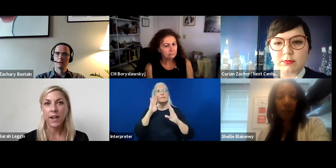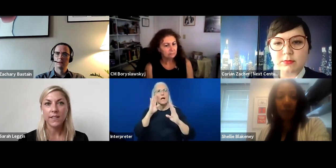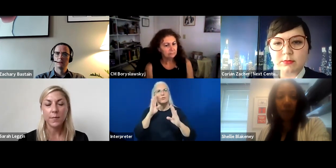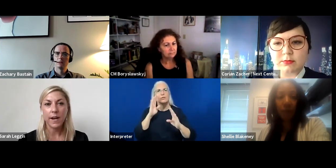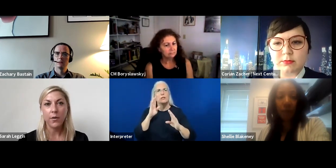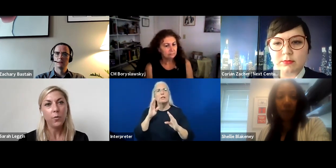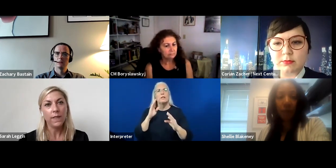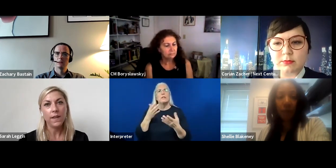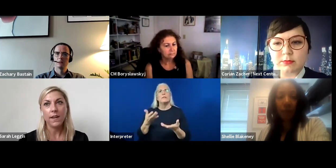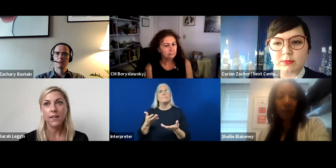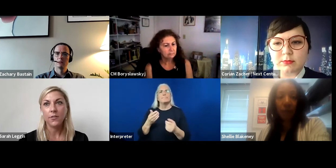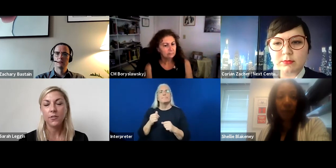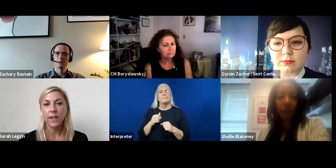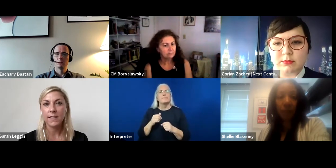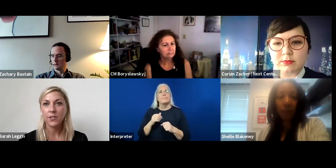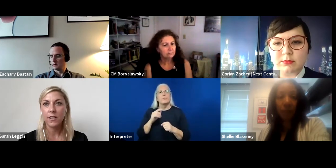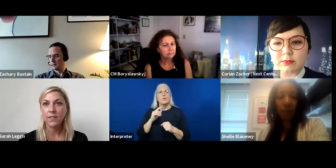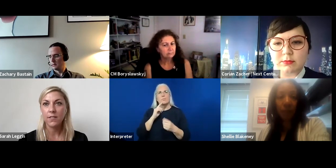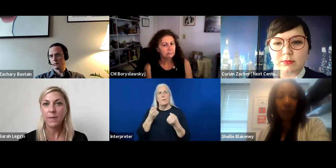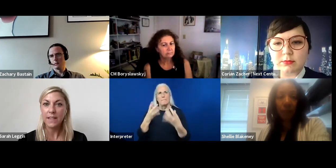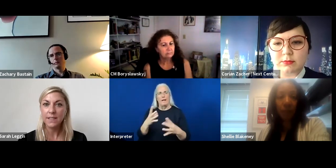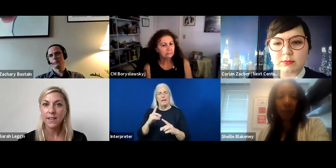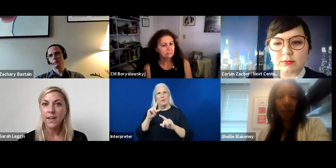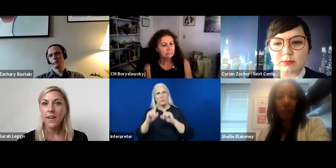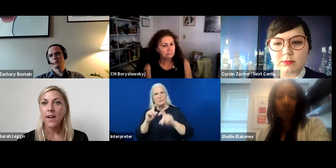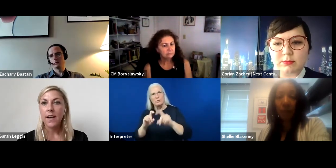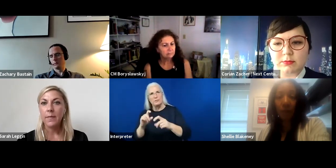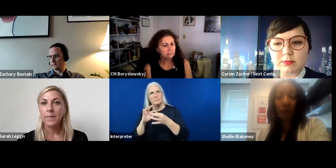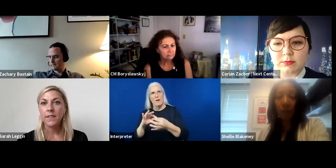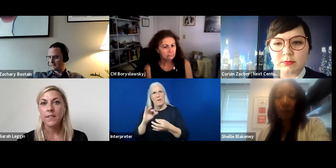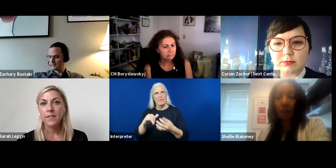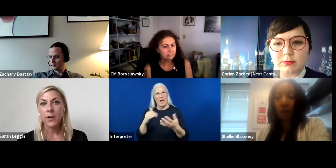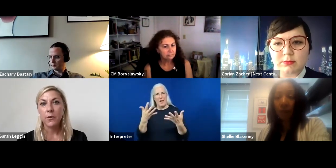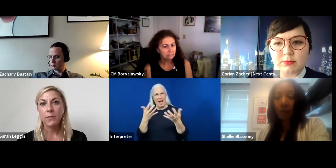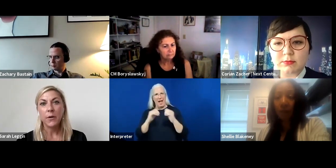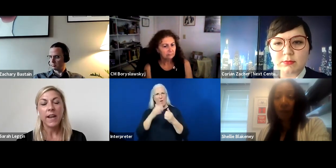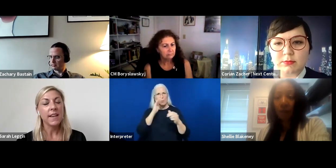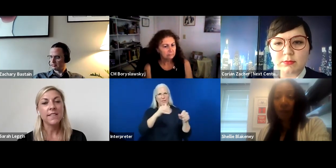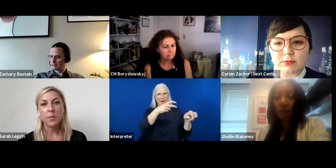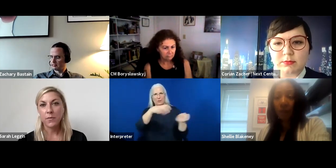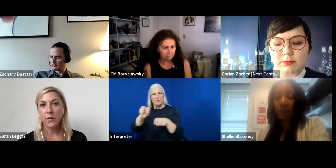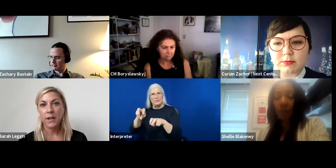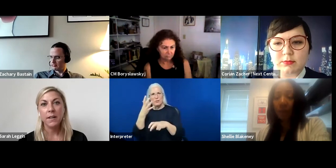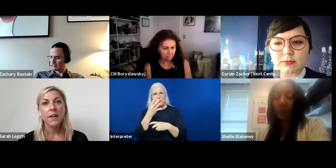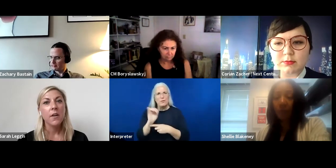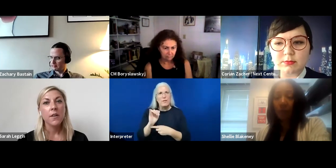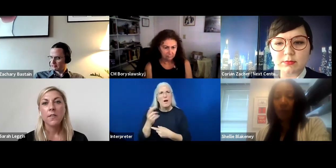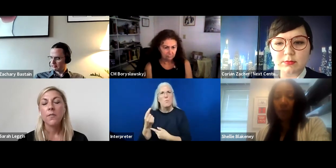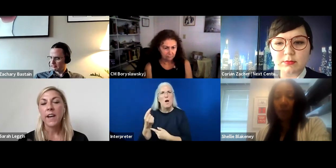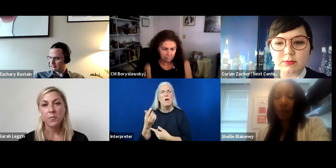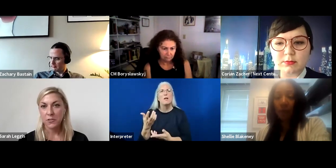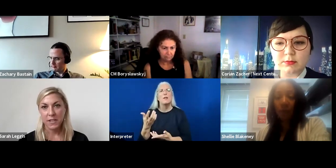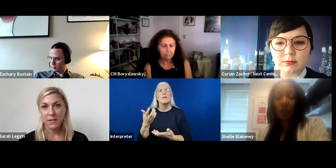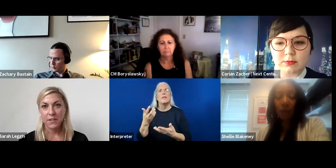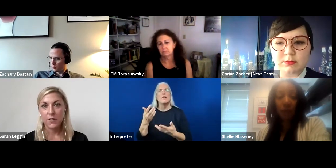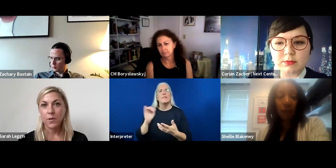questions being raised about what the transition means. So, as I said before, the